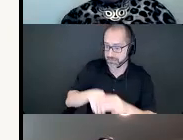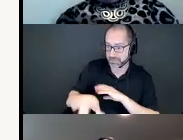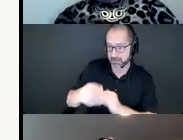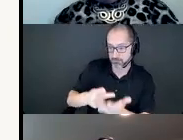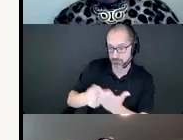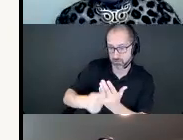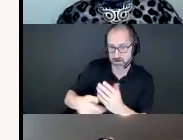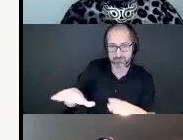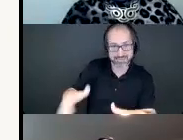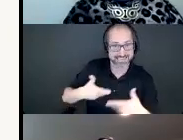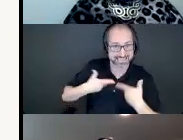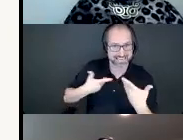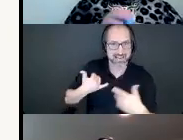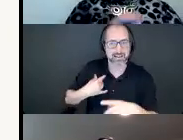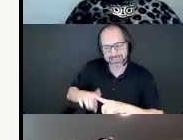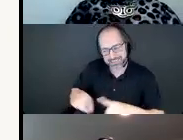So